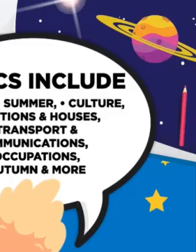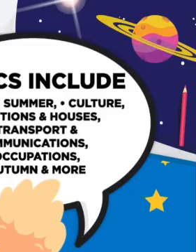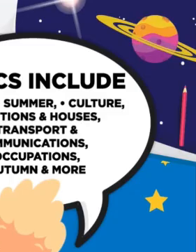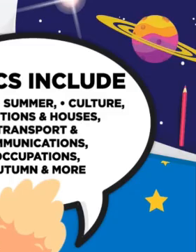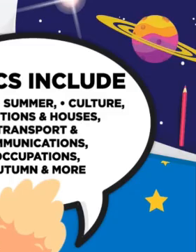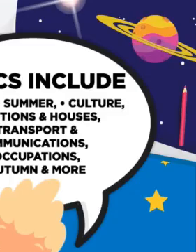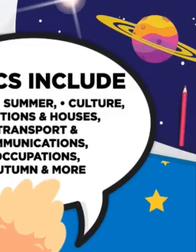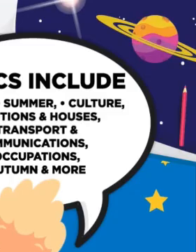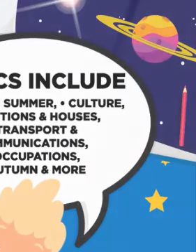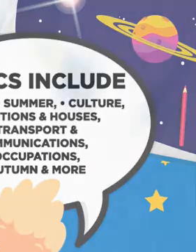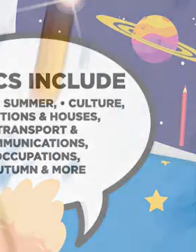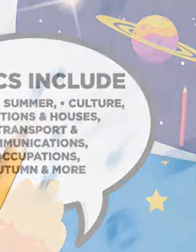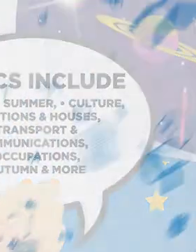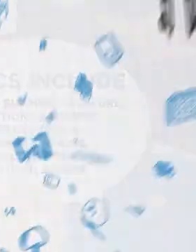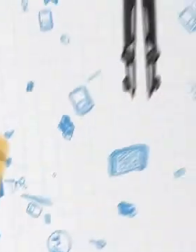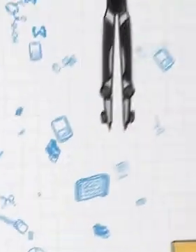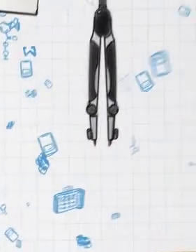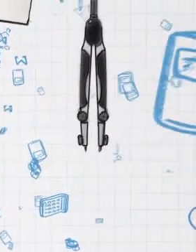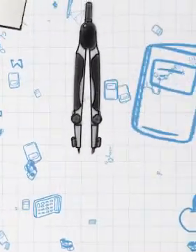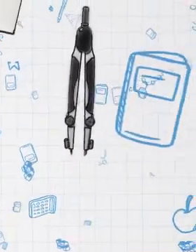different languages.